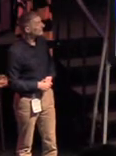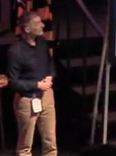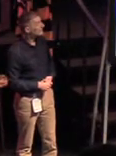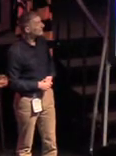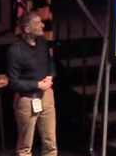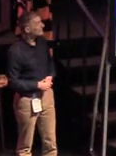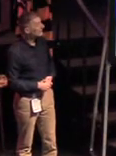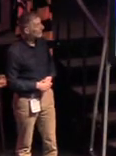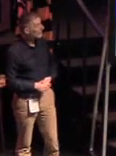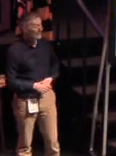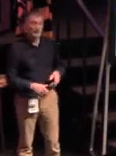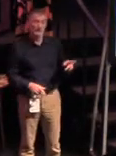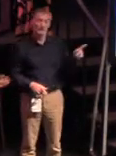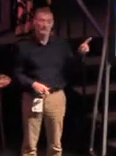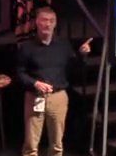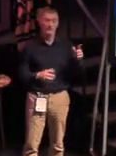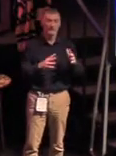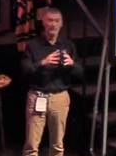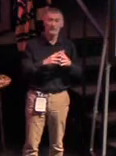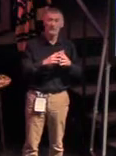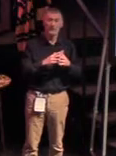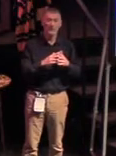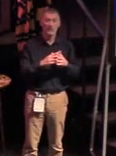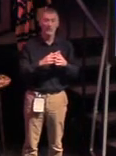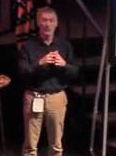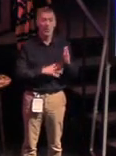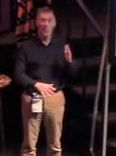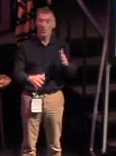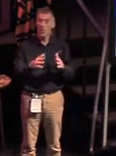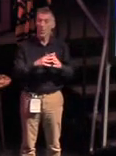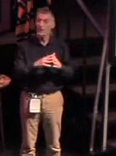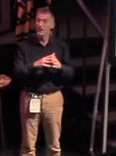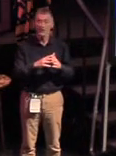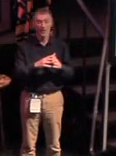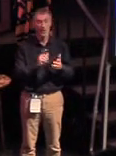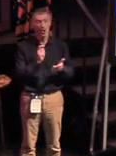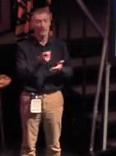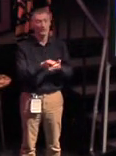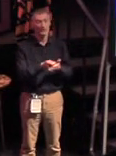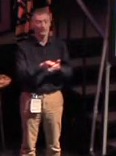So the Warwick Commission feels really old now, but I remember at the time when it came out,